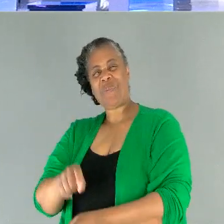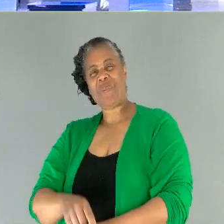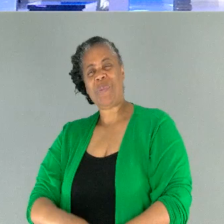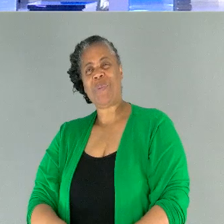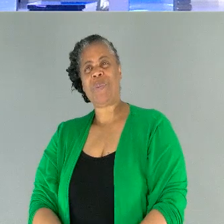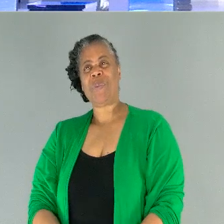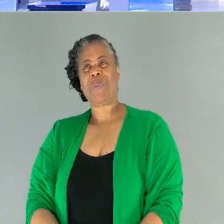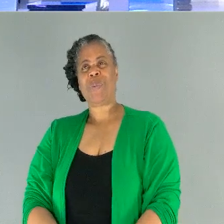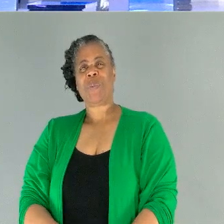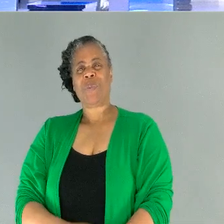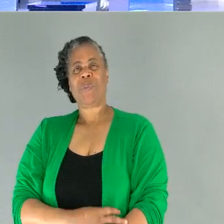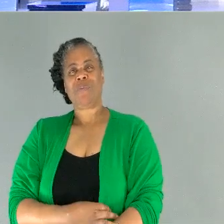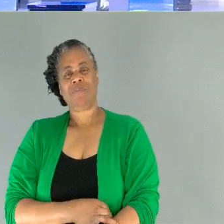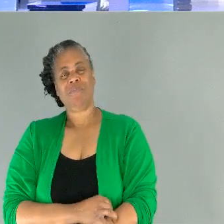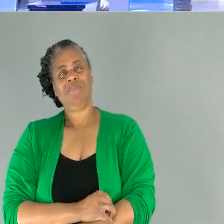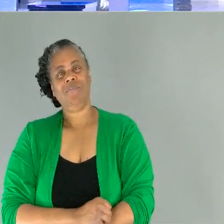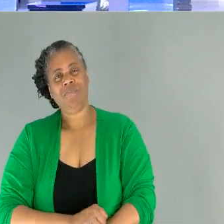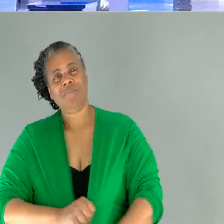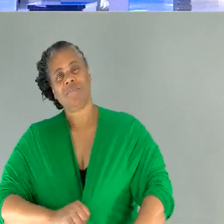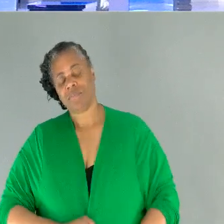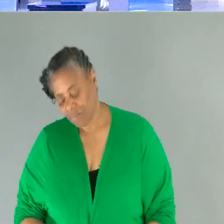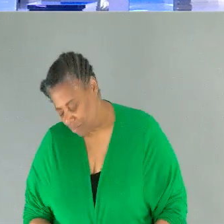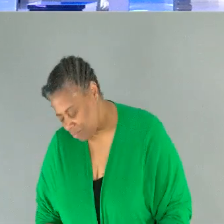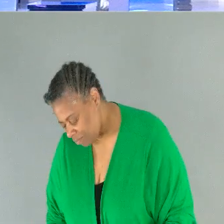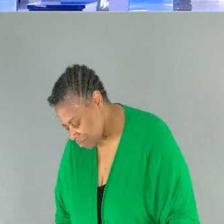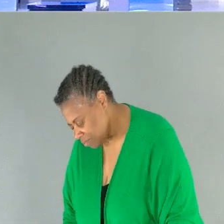And she had to present her son,